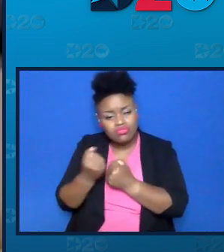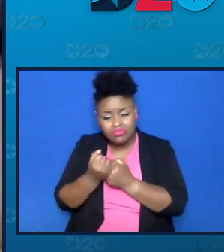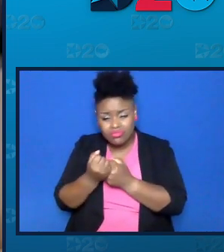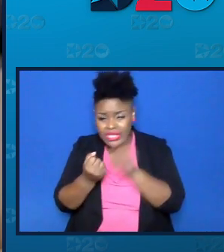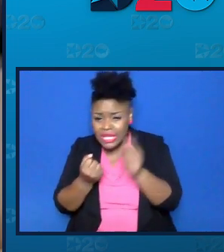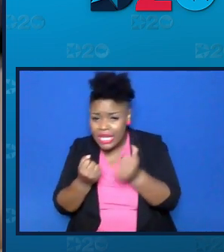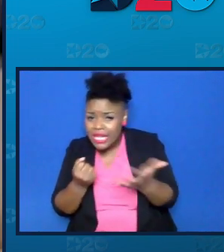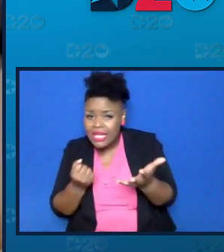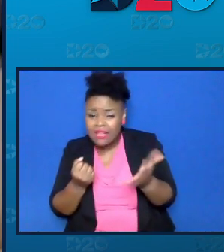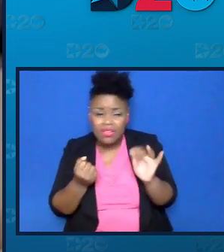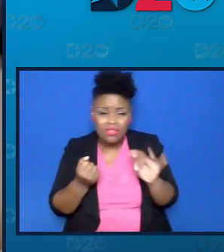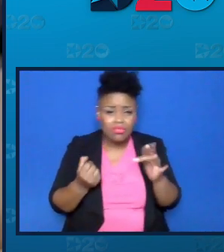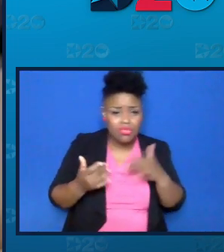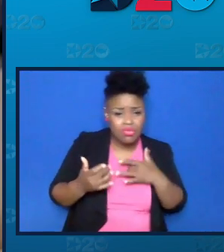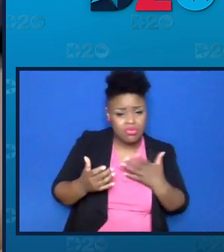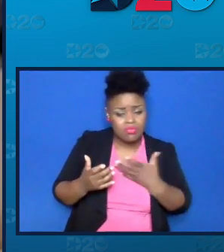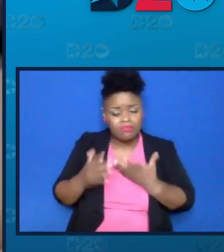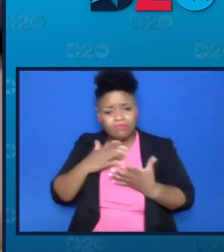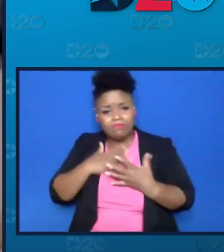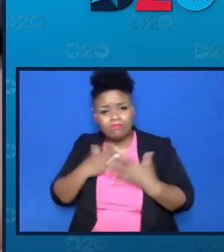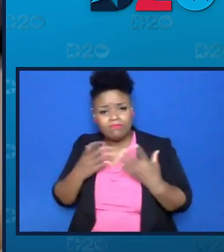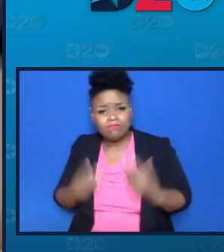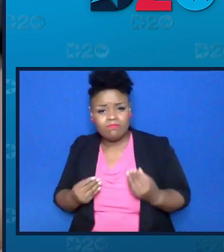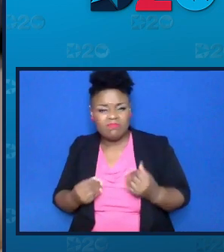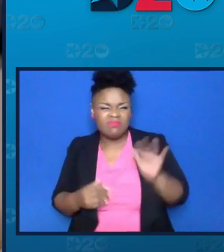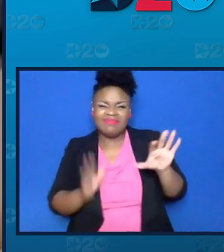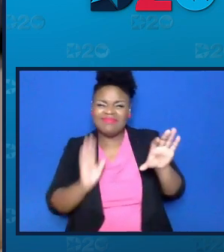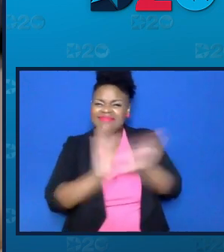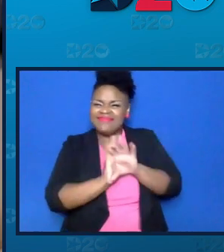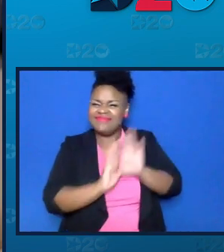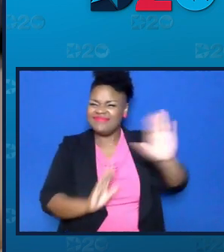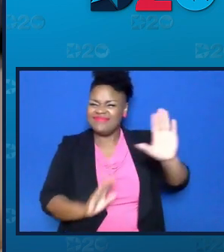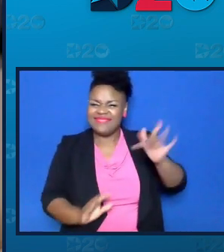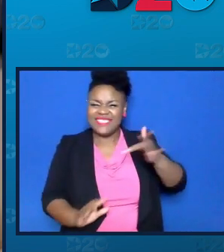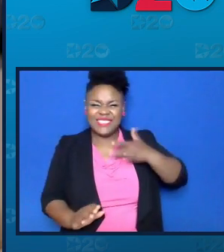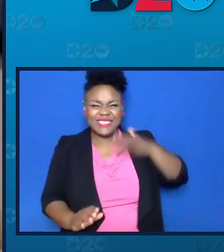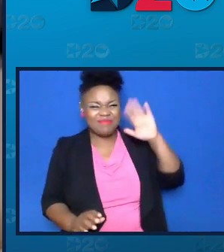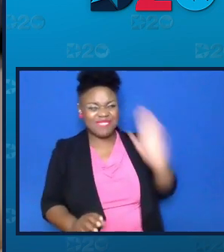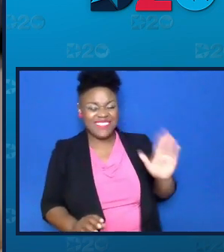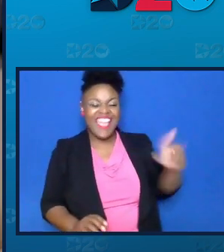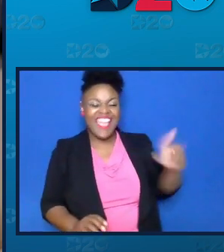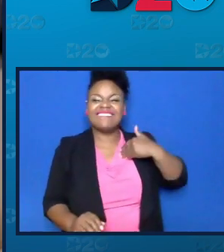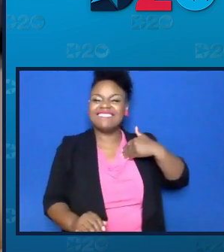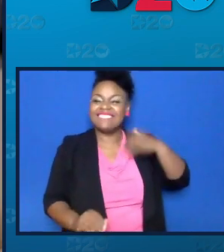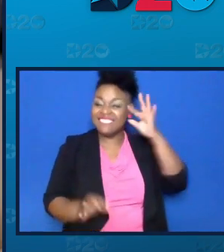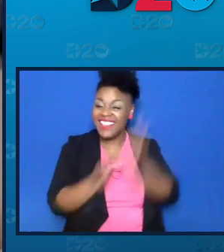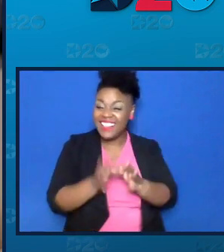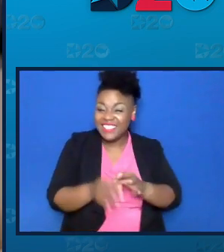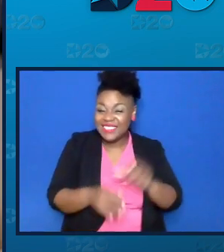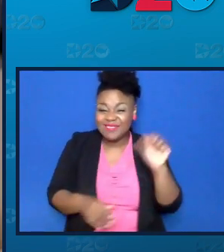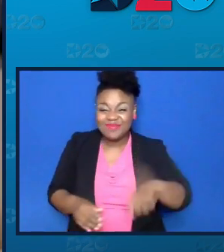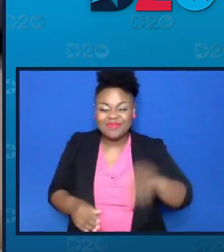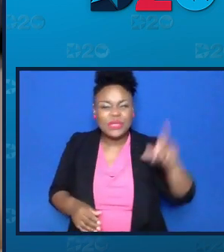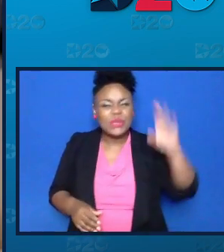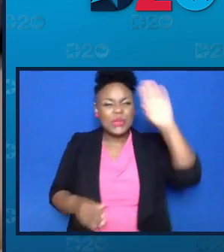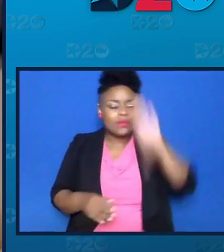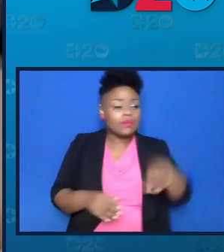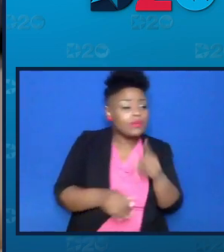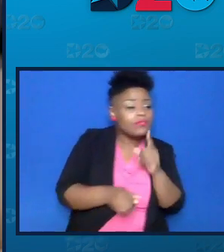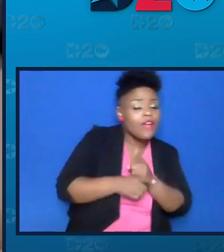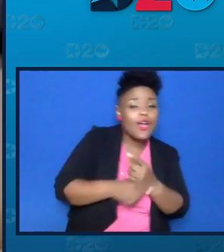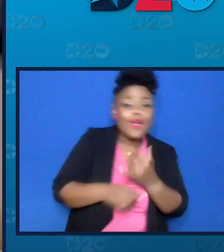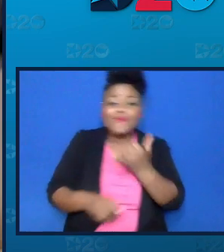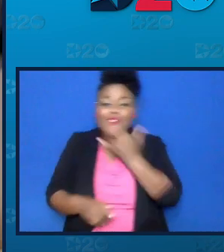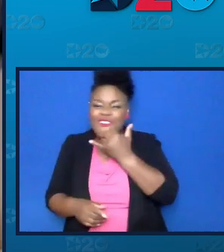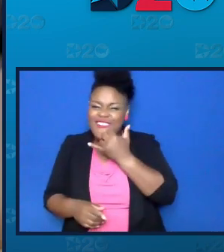character. More than anything, Joe's a man of faith and conscience. He'll be a president for Americans of all faiths, as well as people